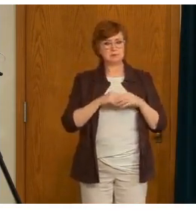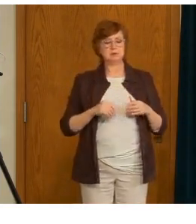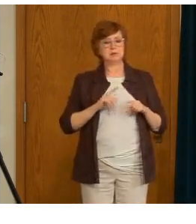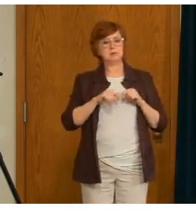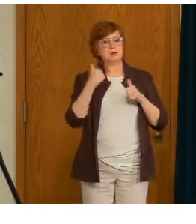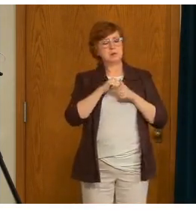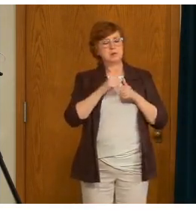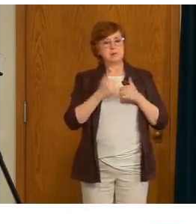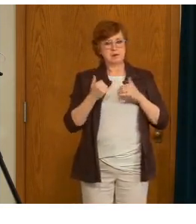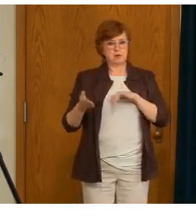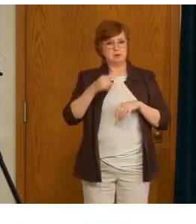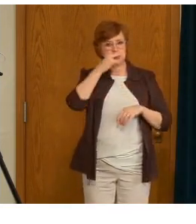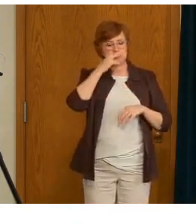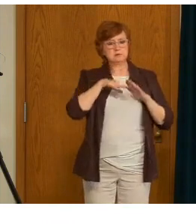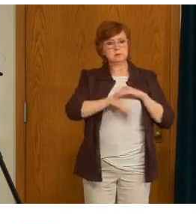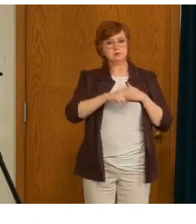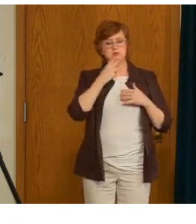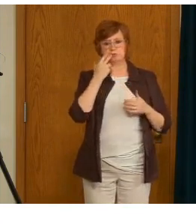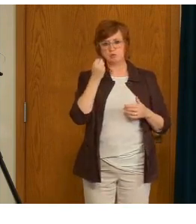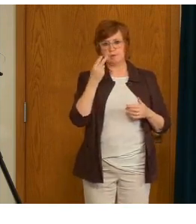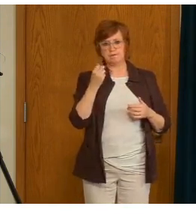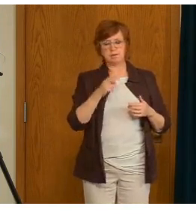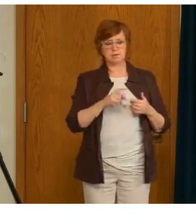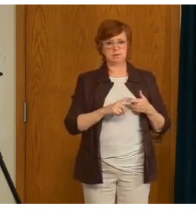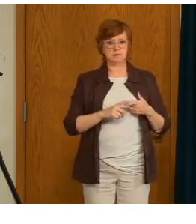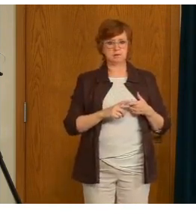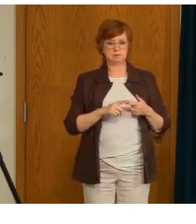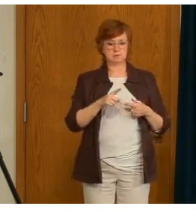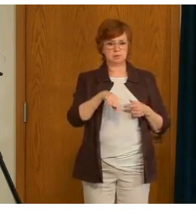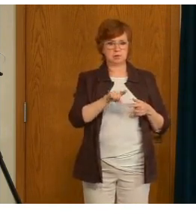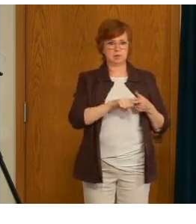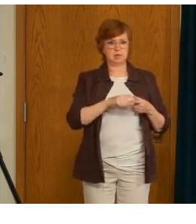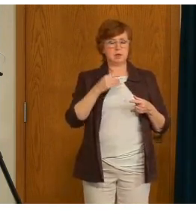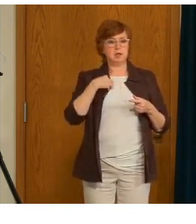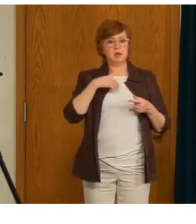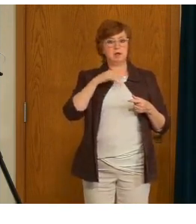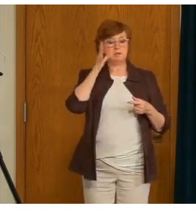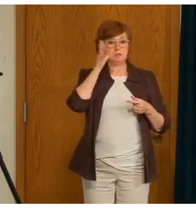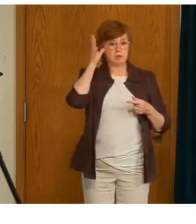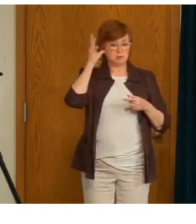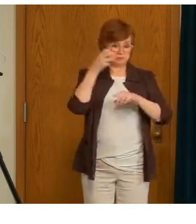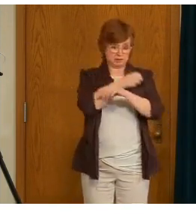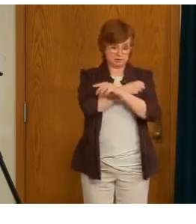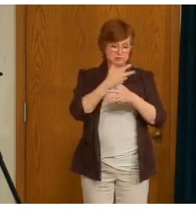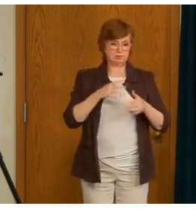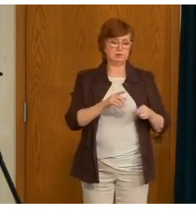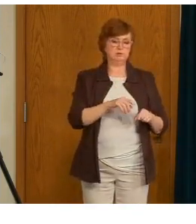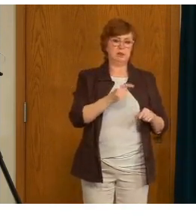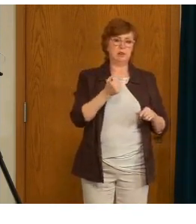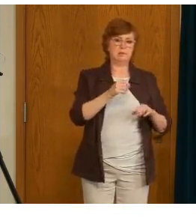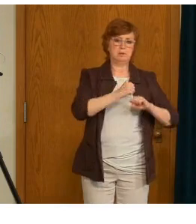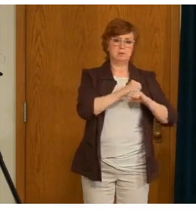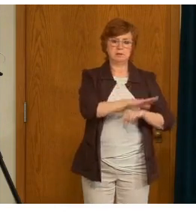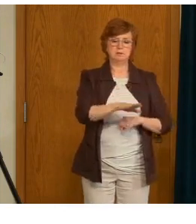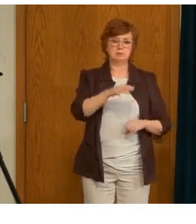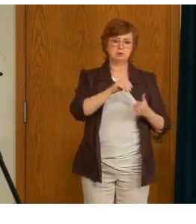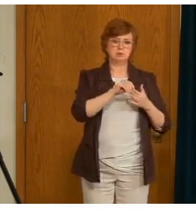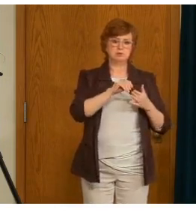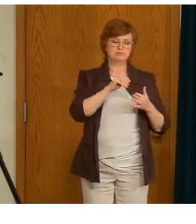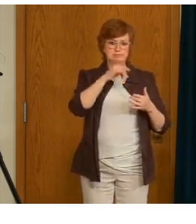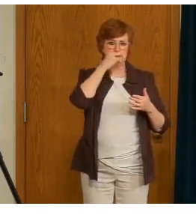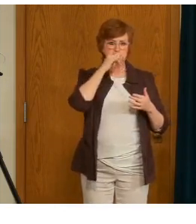independently social, so they are protected by high vaccine uptake in parents and siblings who are older. And the higher our first dose